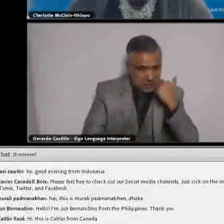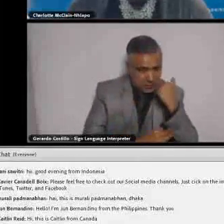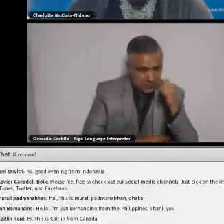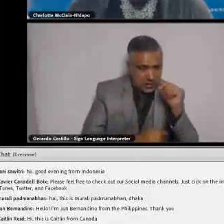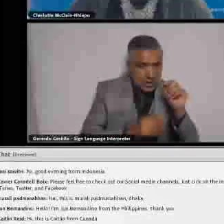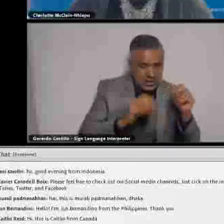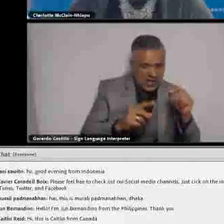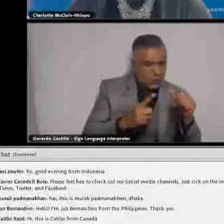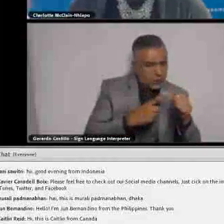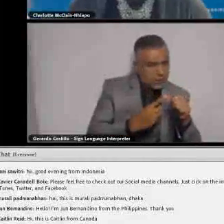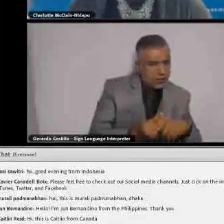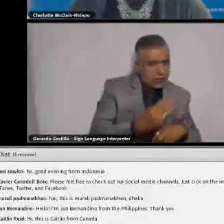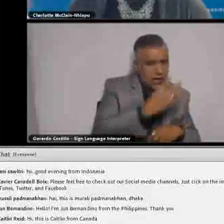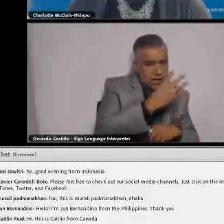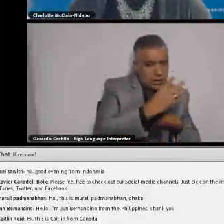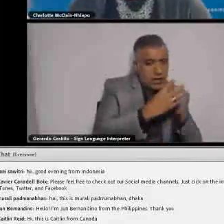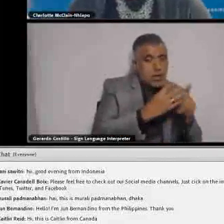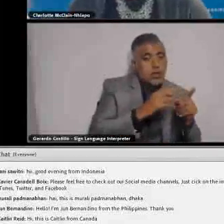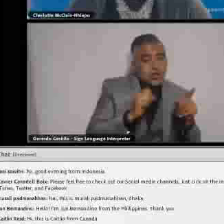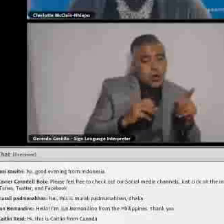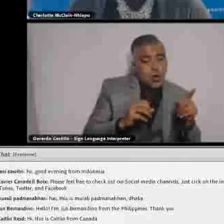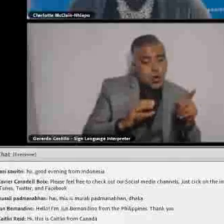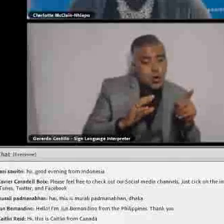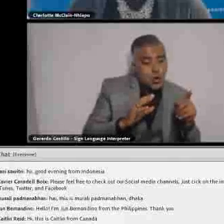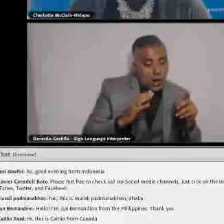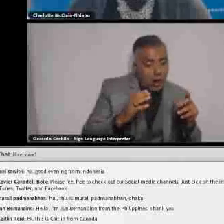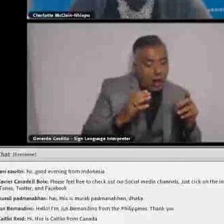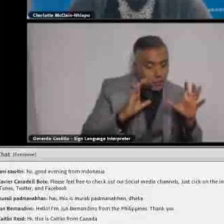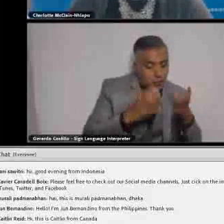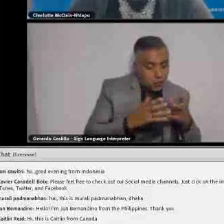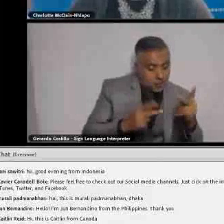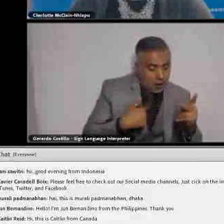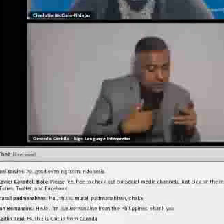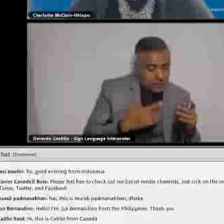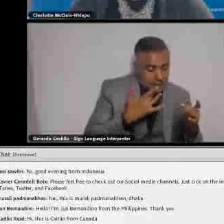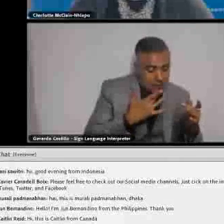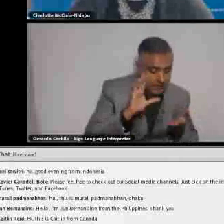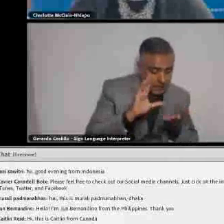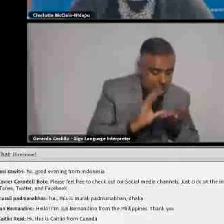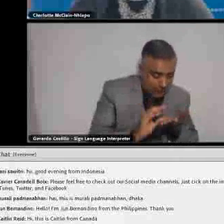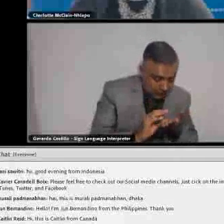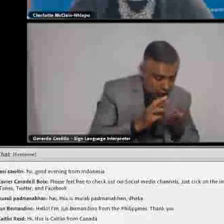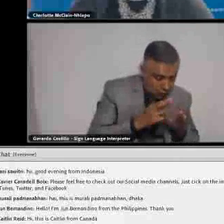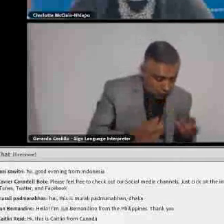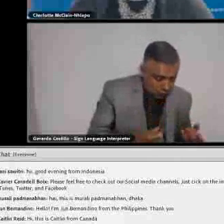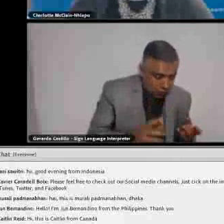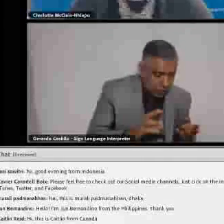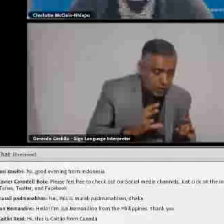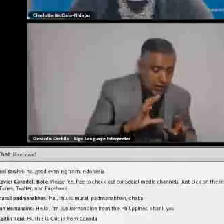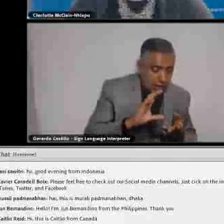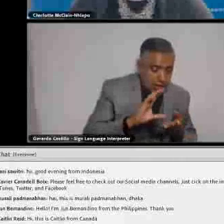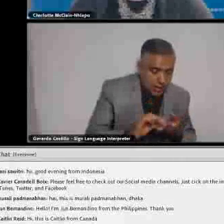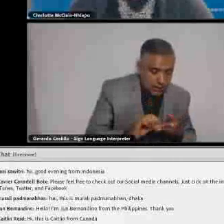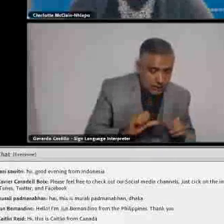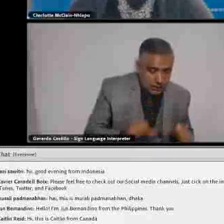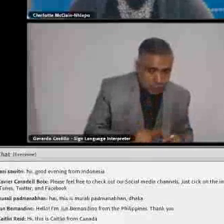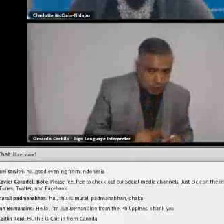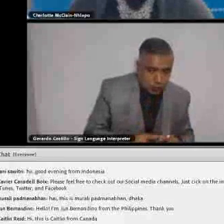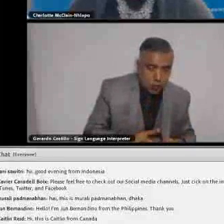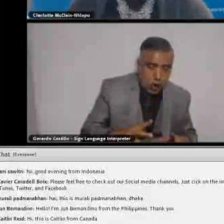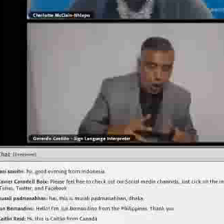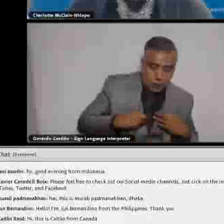if a group of people is starting with less resources and capacity to absorb the shock of a disaster, they